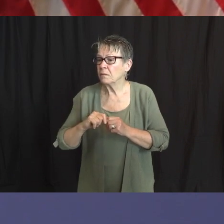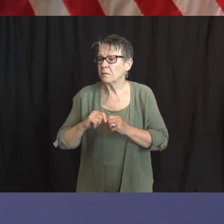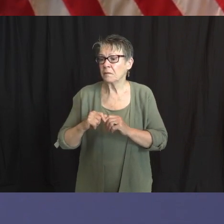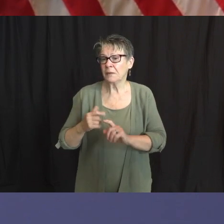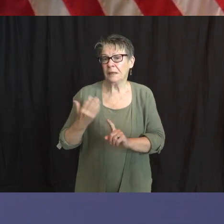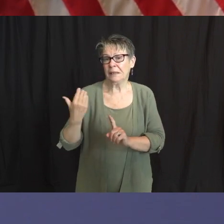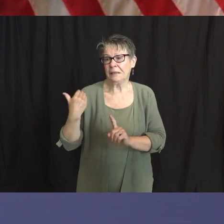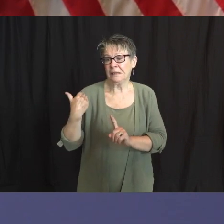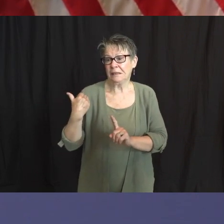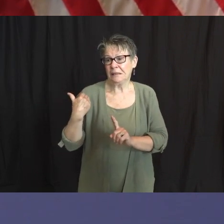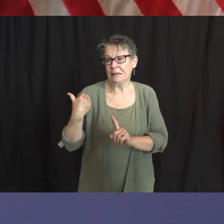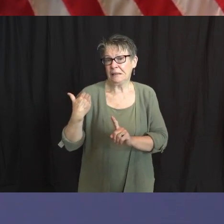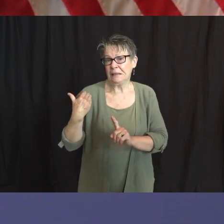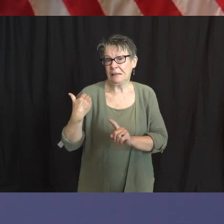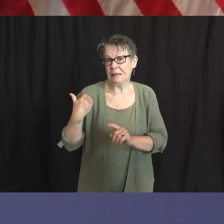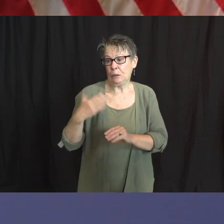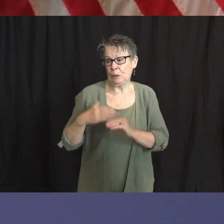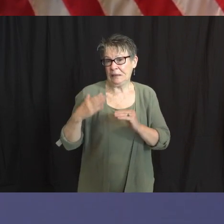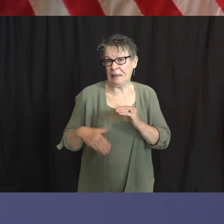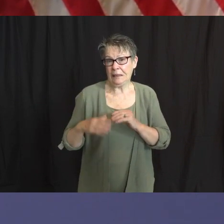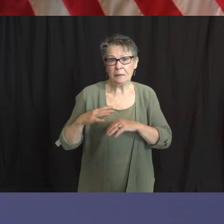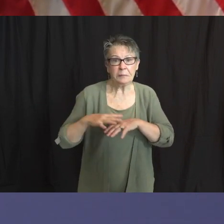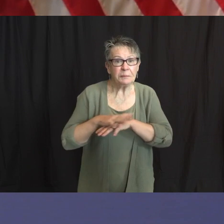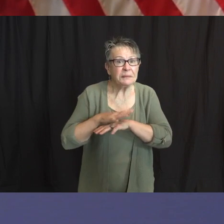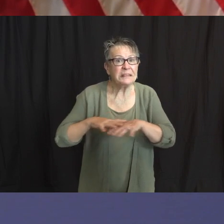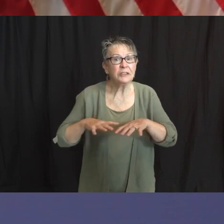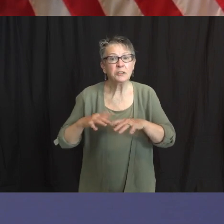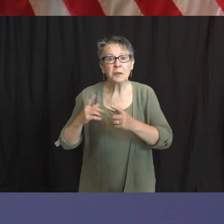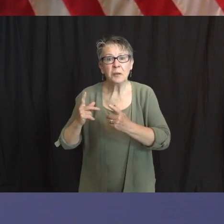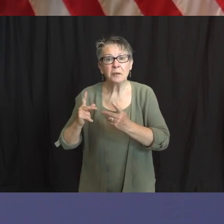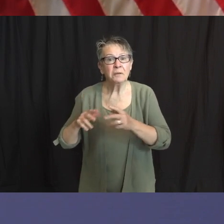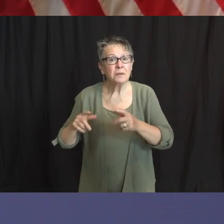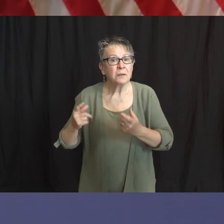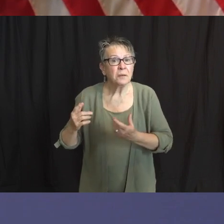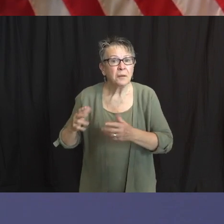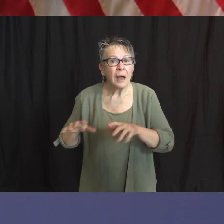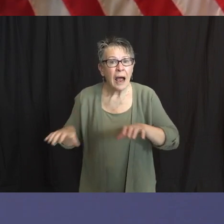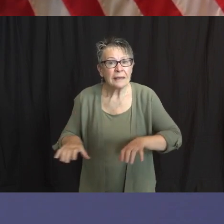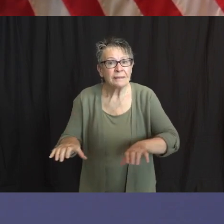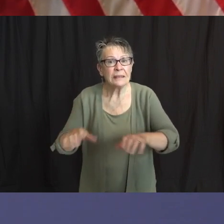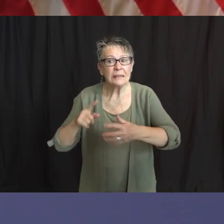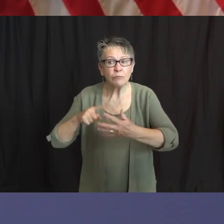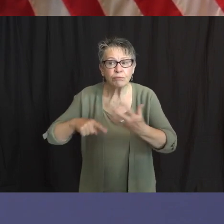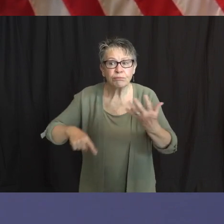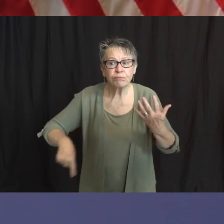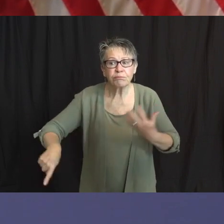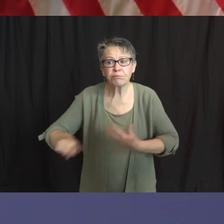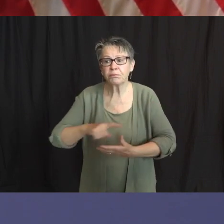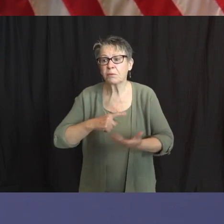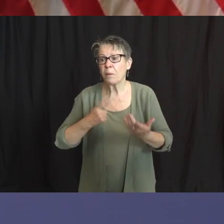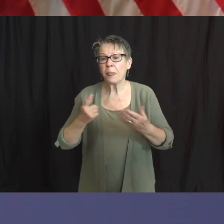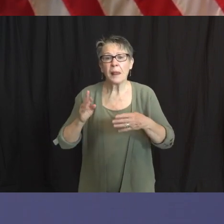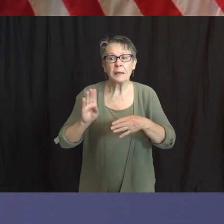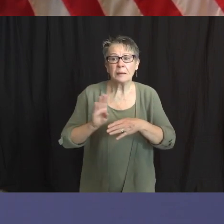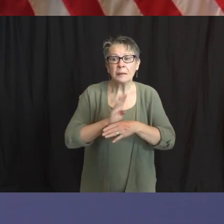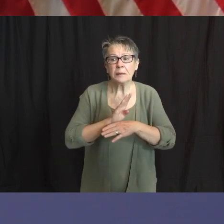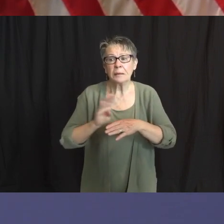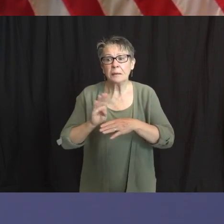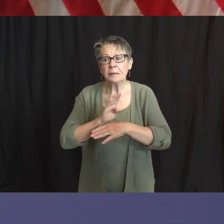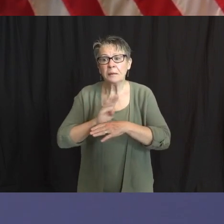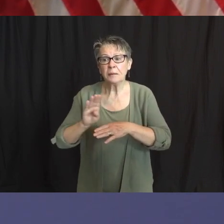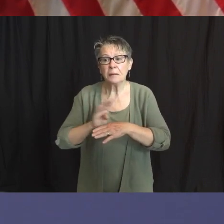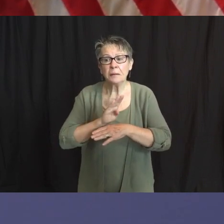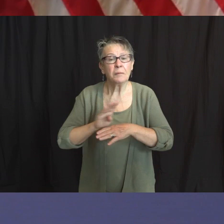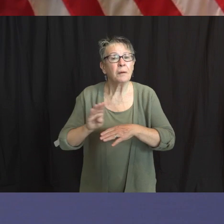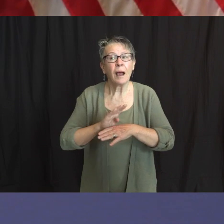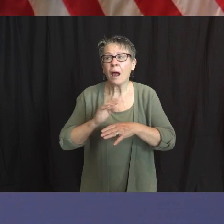to business owners who claim that they've had no time to prepare after your non-essential retail announcement? At the start of the outbreak,